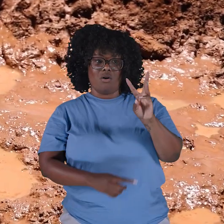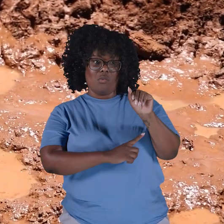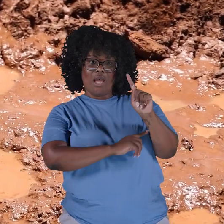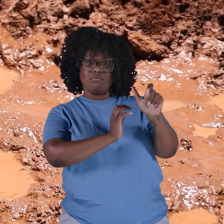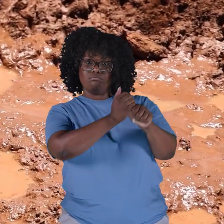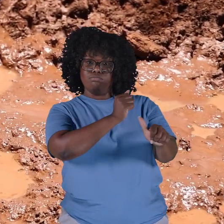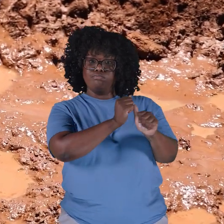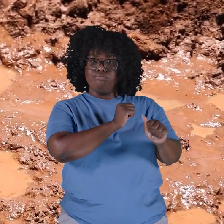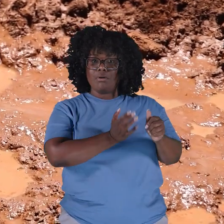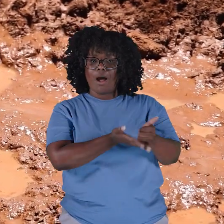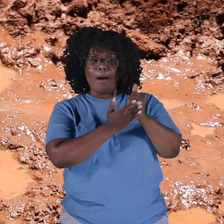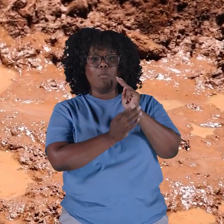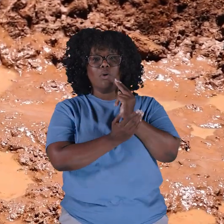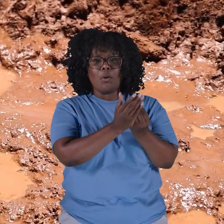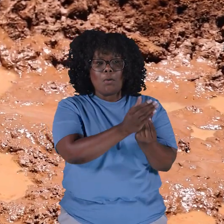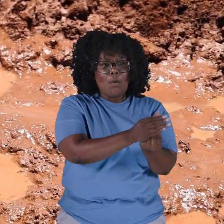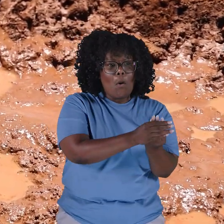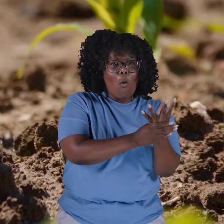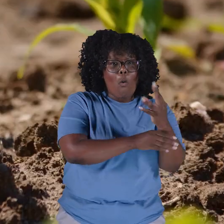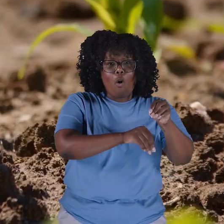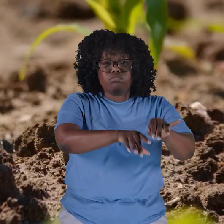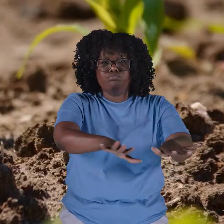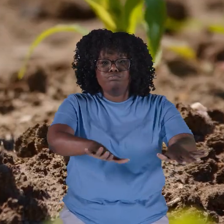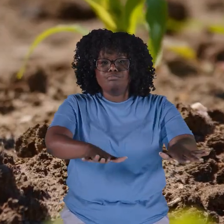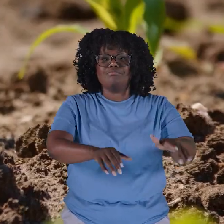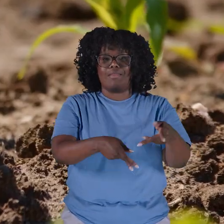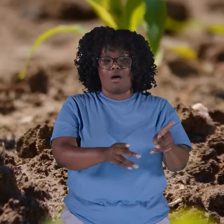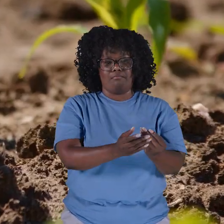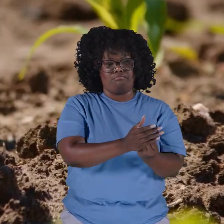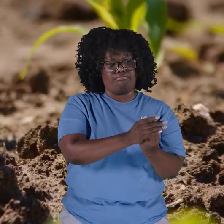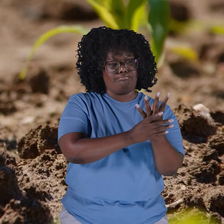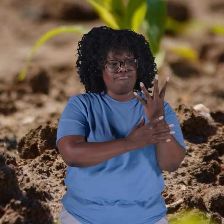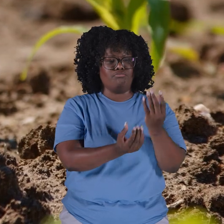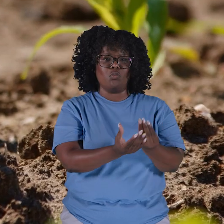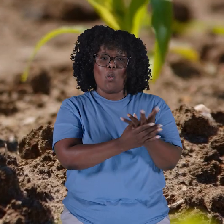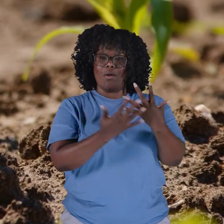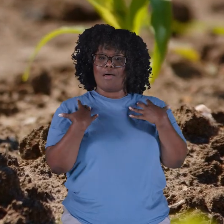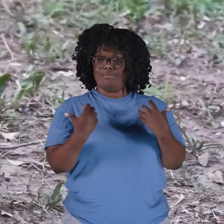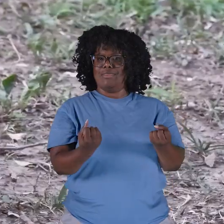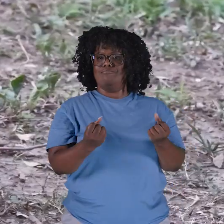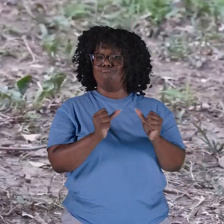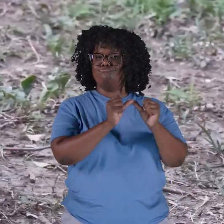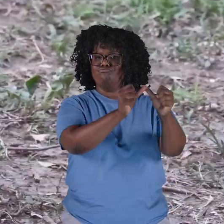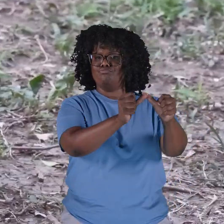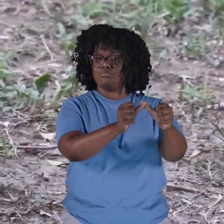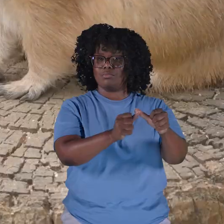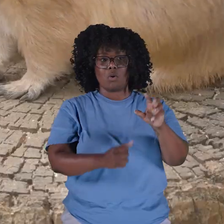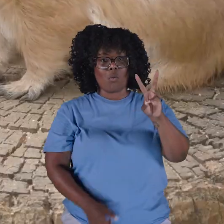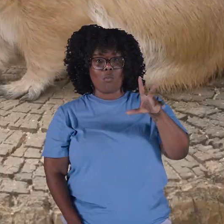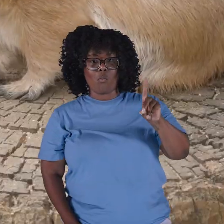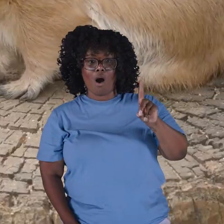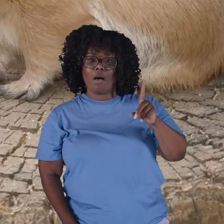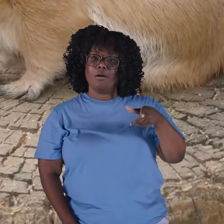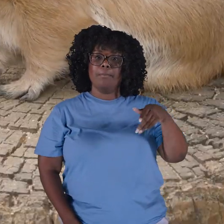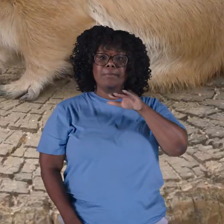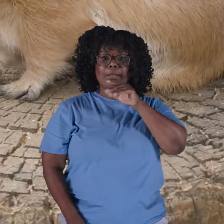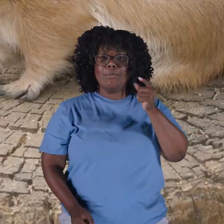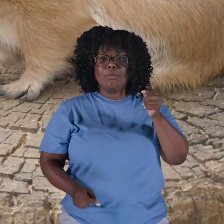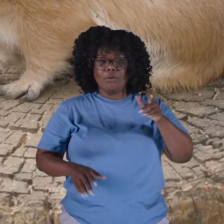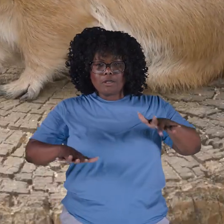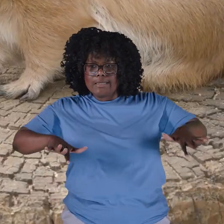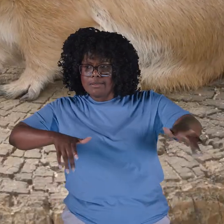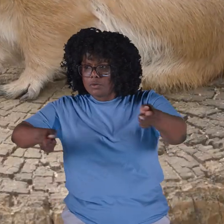also adds nutrients to the soil, allowing plants to stay healthy. In the wild, they help control